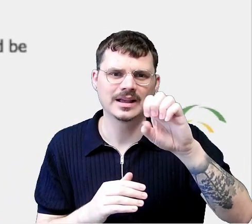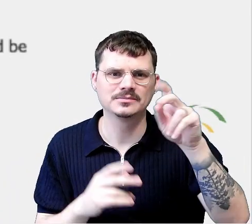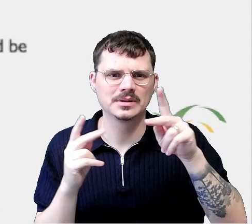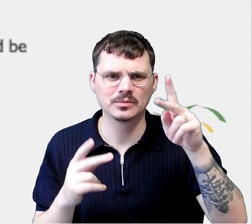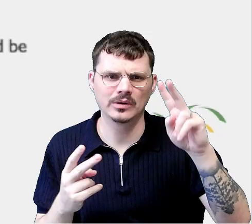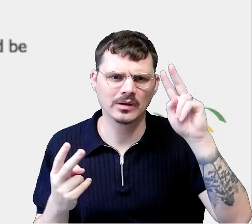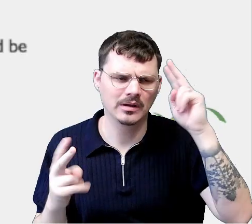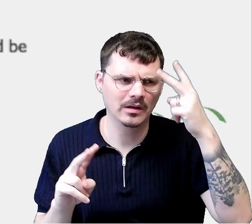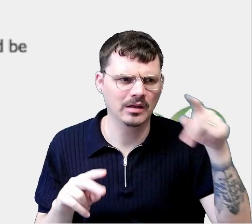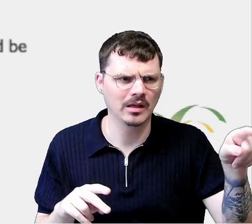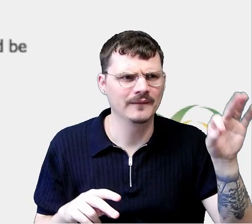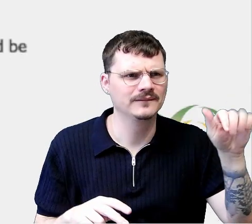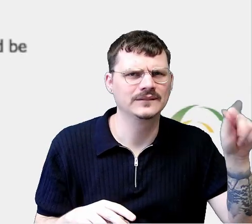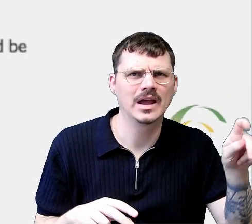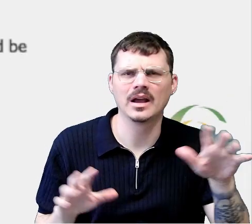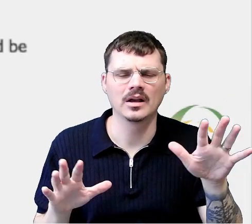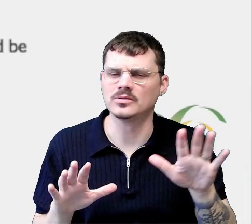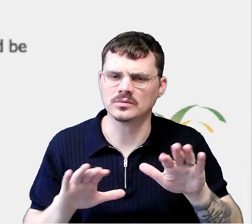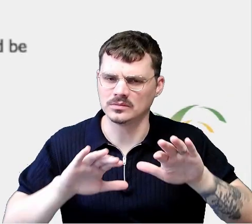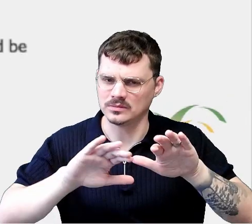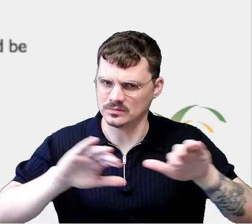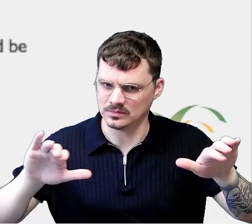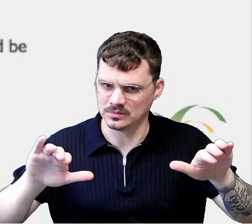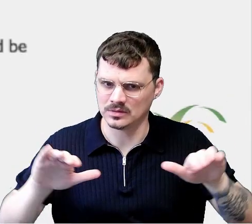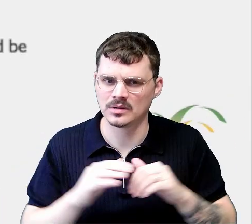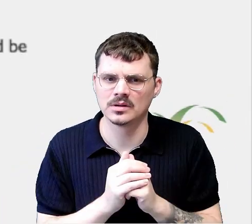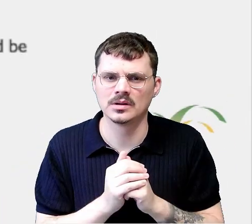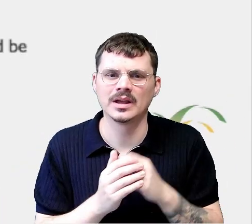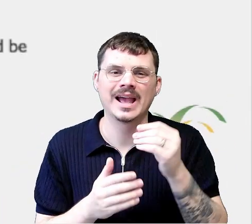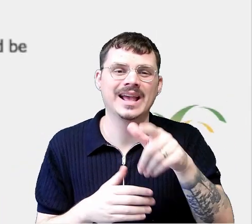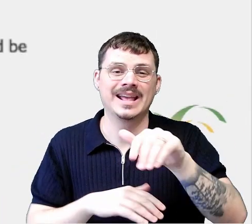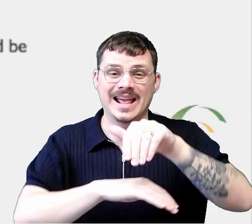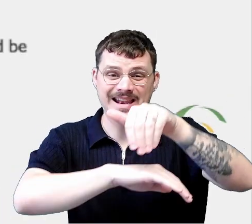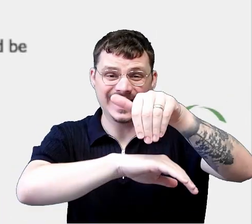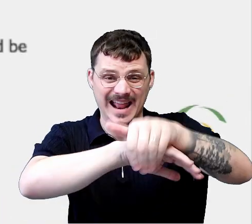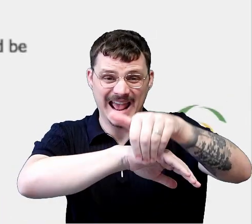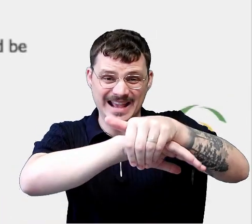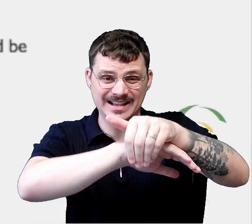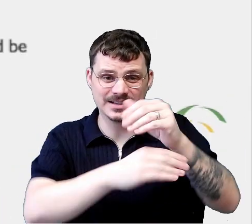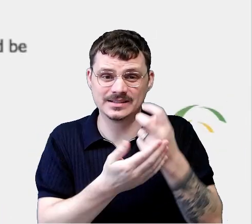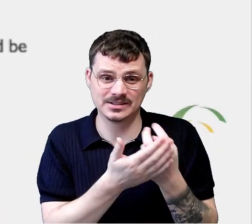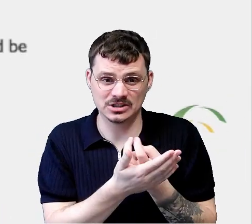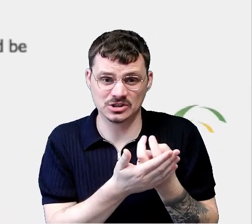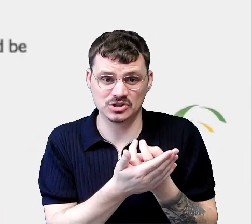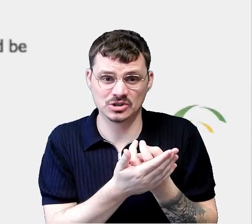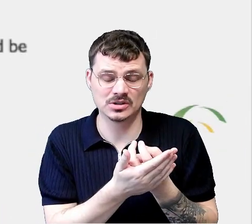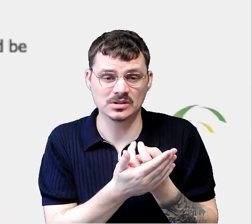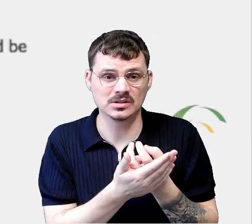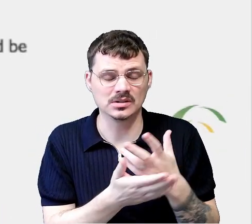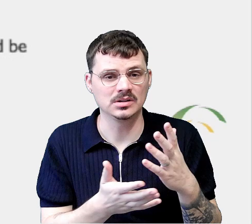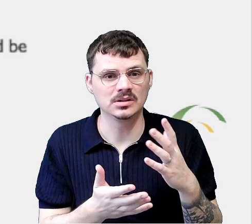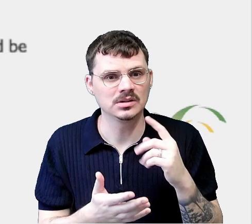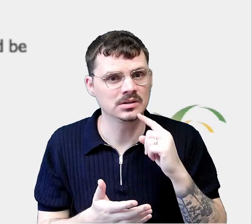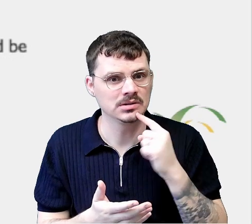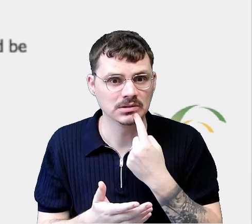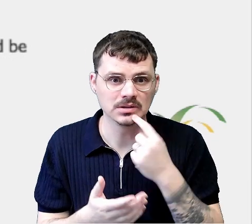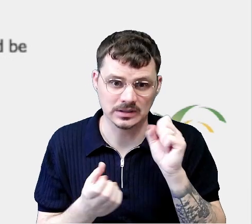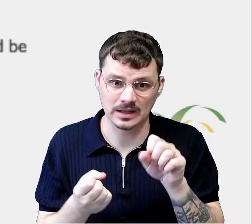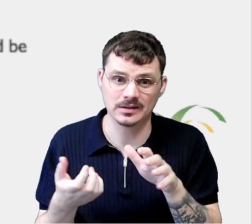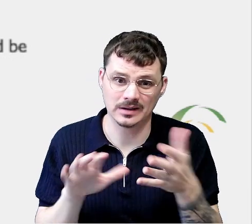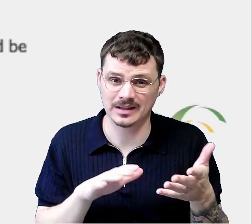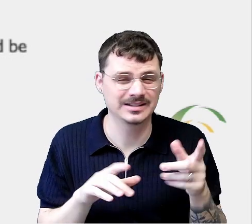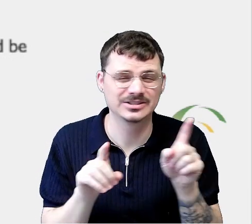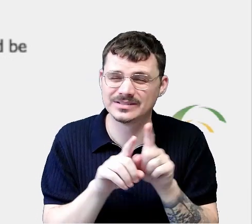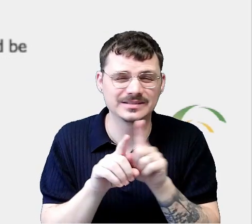people mix up their terminology. And nighttime seizures are just as deadly